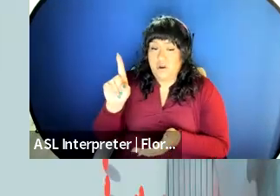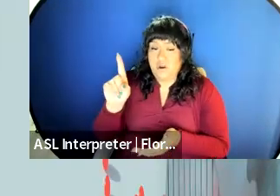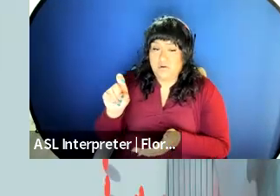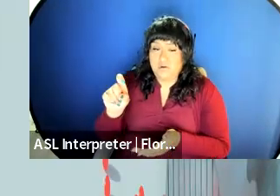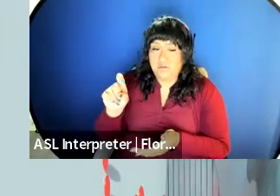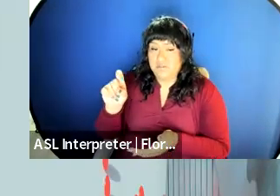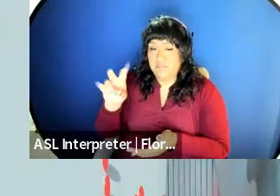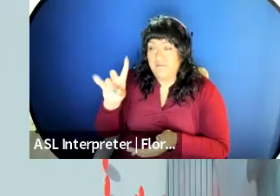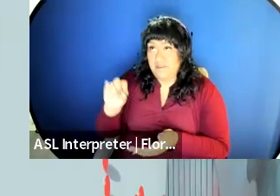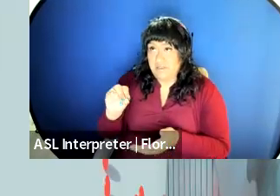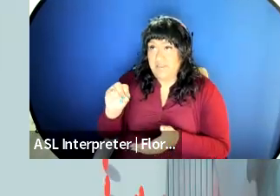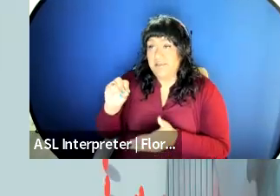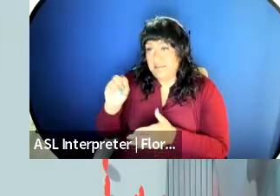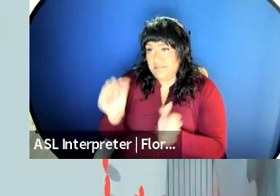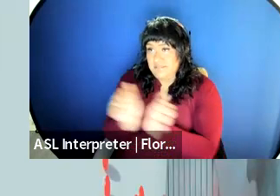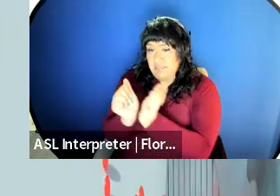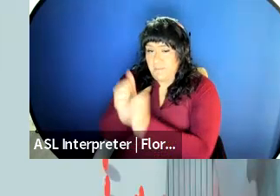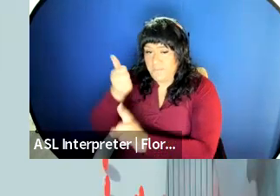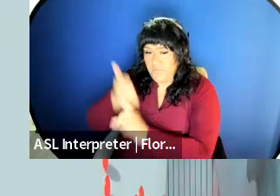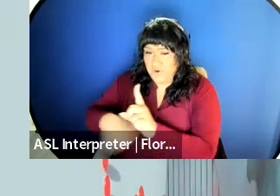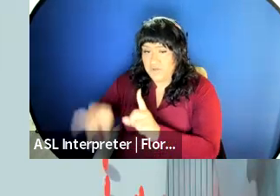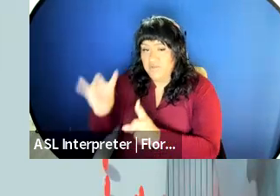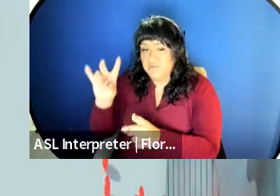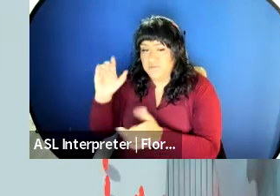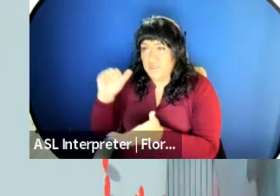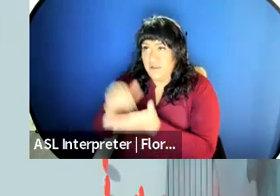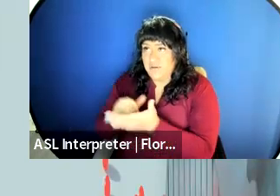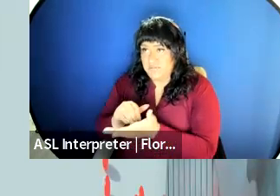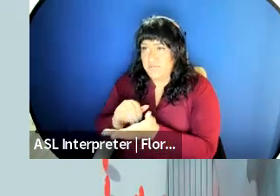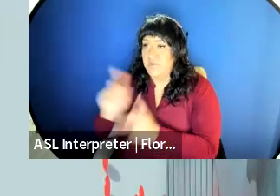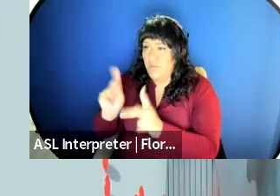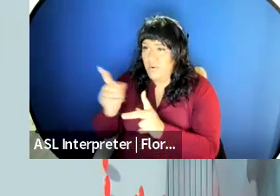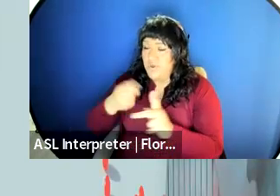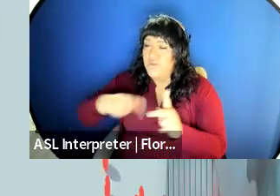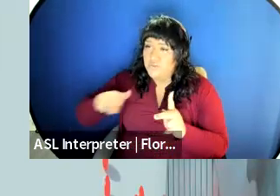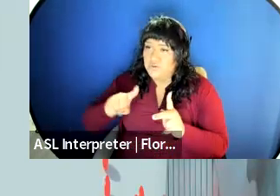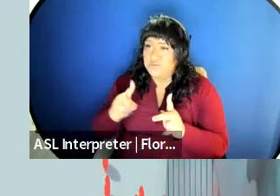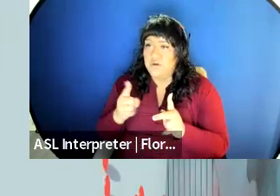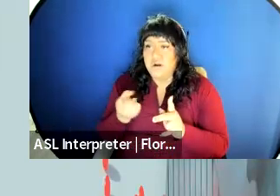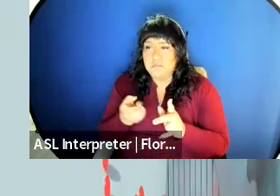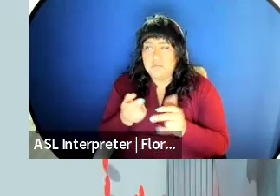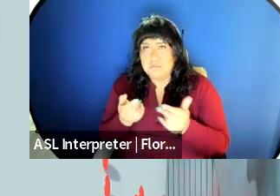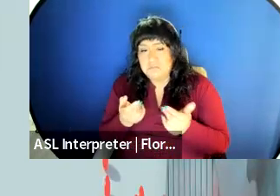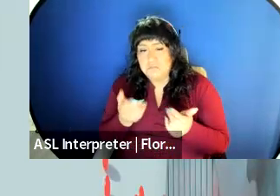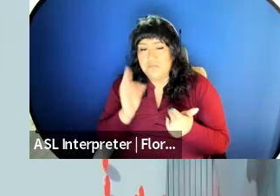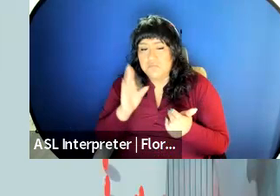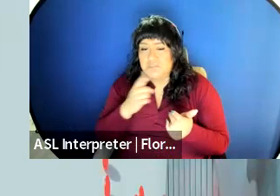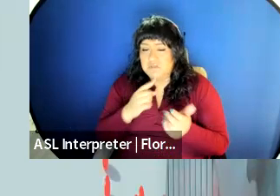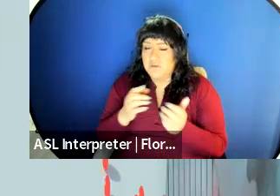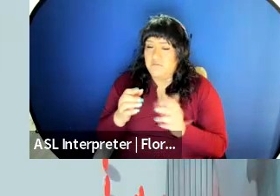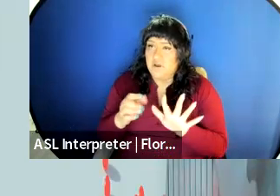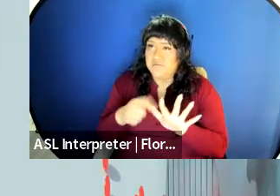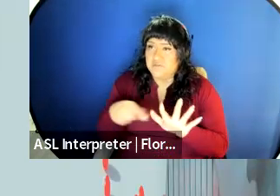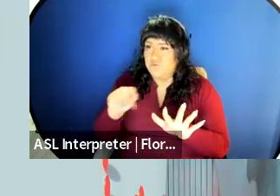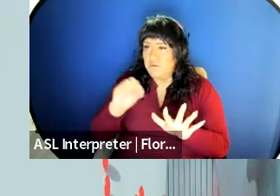100,000 people. And only a relatively small percentage of those are actually repeat patients. So these are unique people in